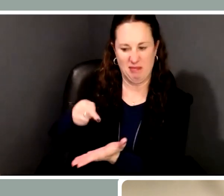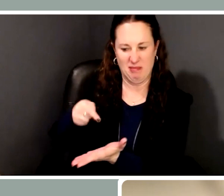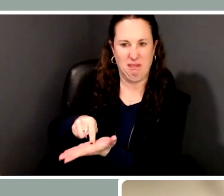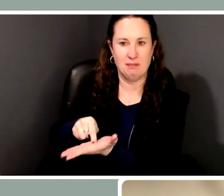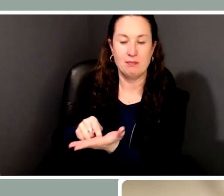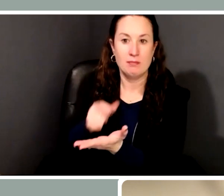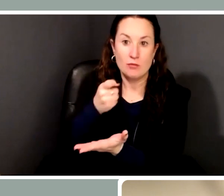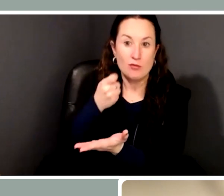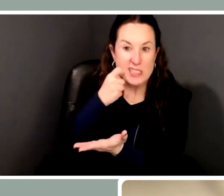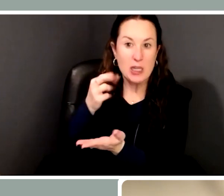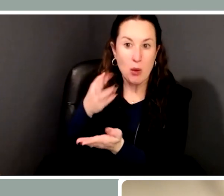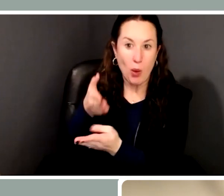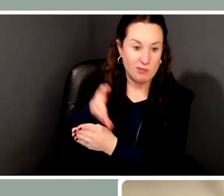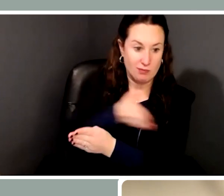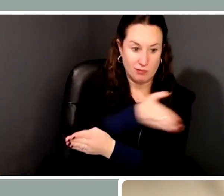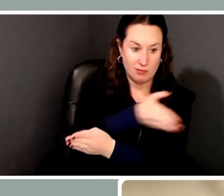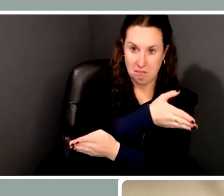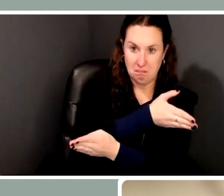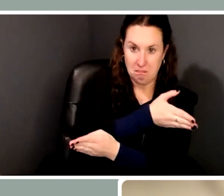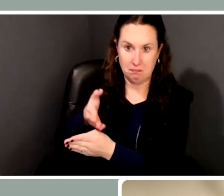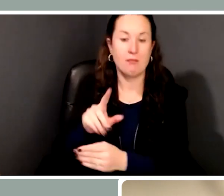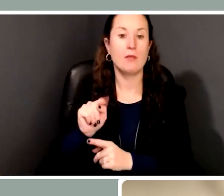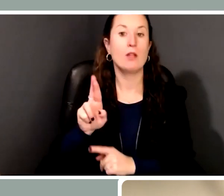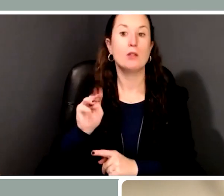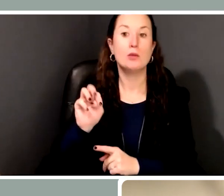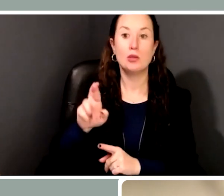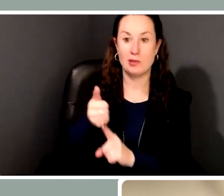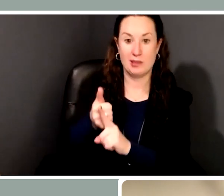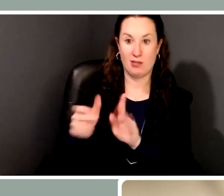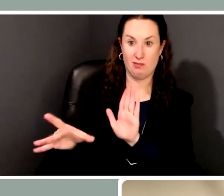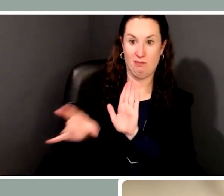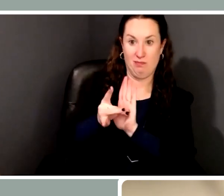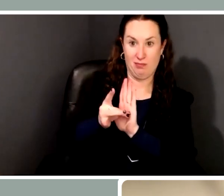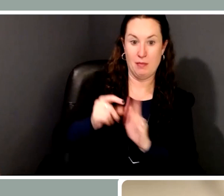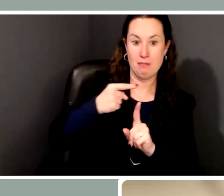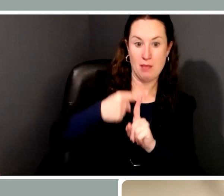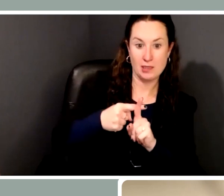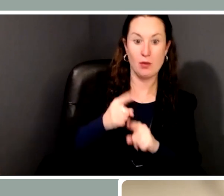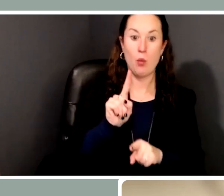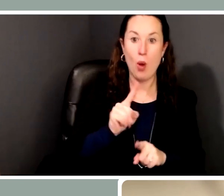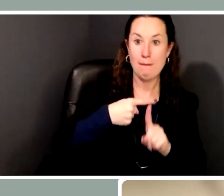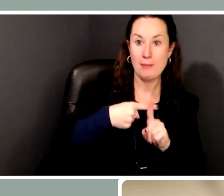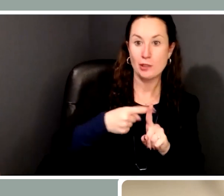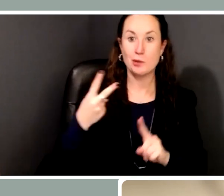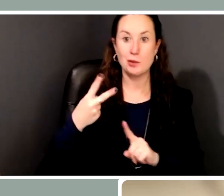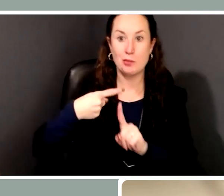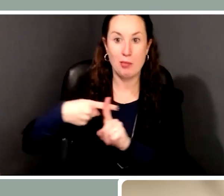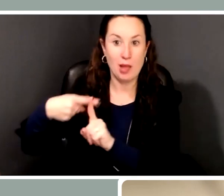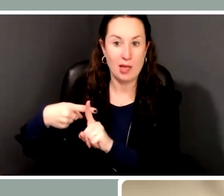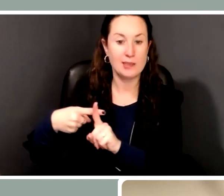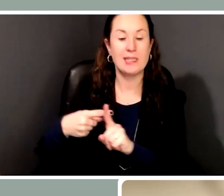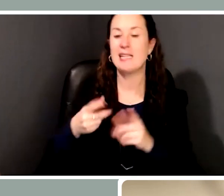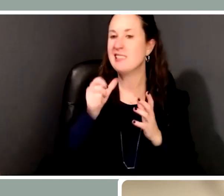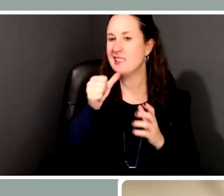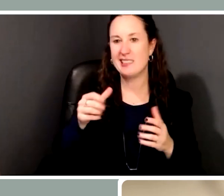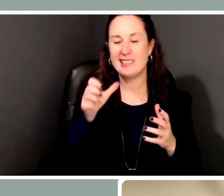So any time that the tumor stained positive, 1+ or 2+, and didn't have the excess amount of protein, so was